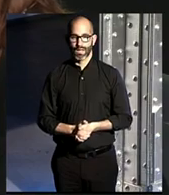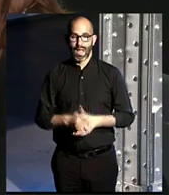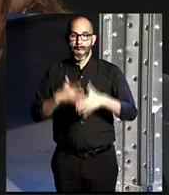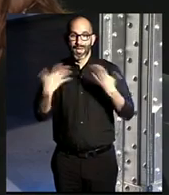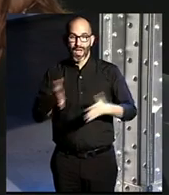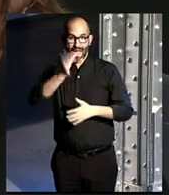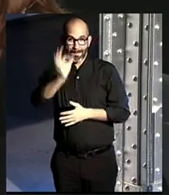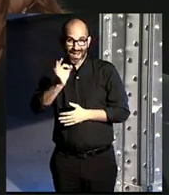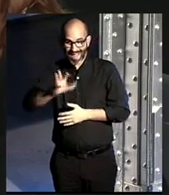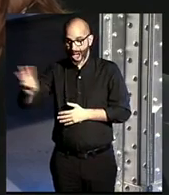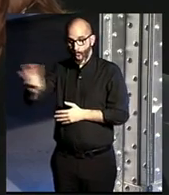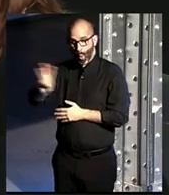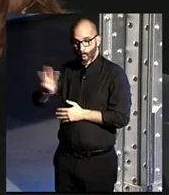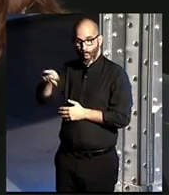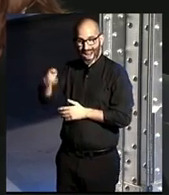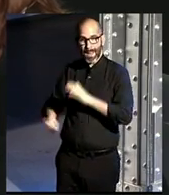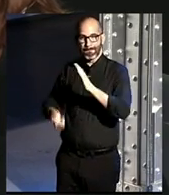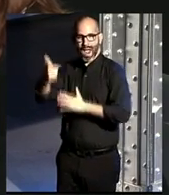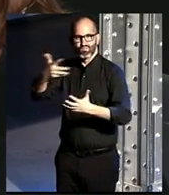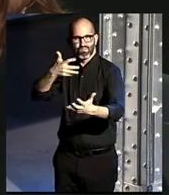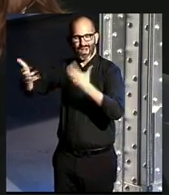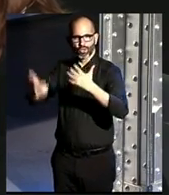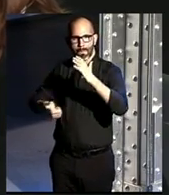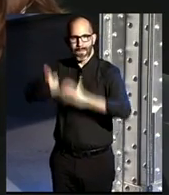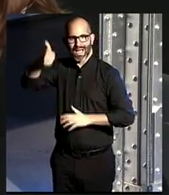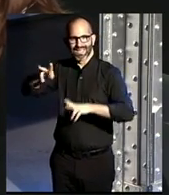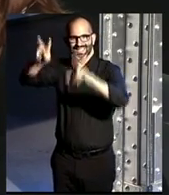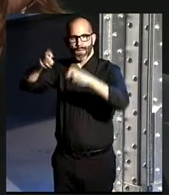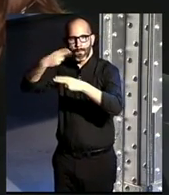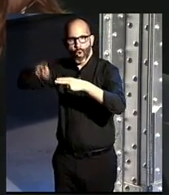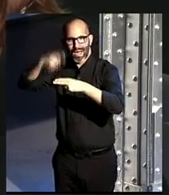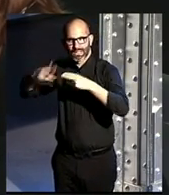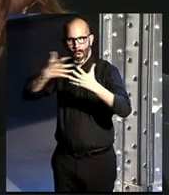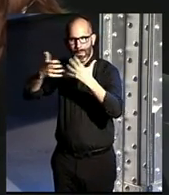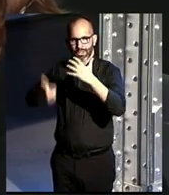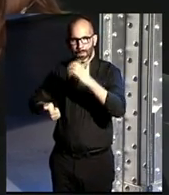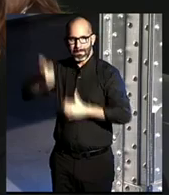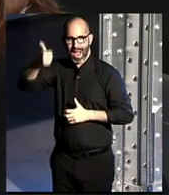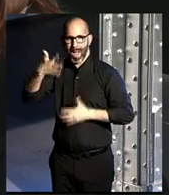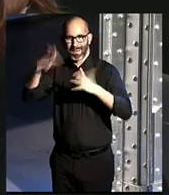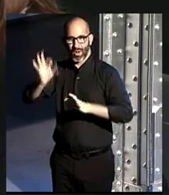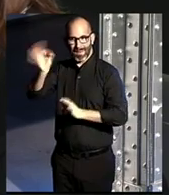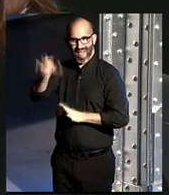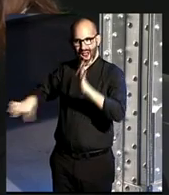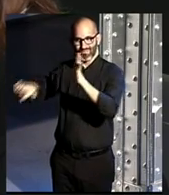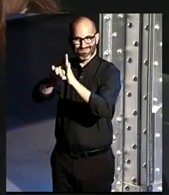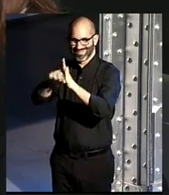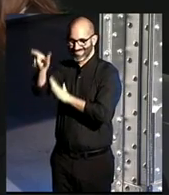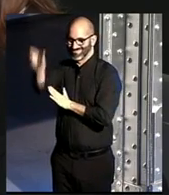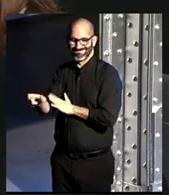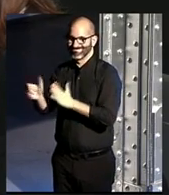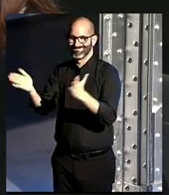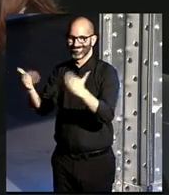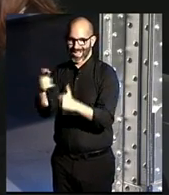H.G. Wells tuvo más impacto en su momento a nivel político, no es icónico como lo es Verne.